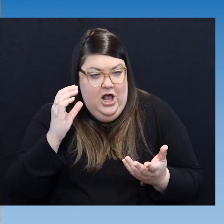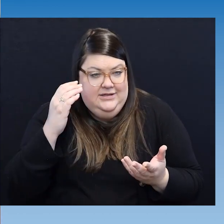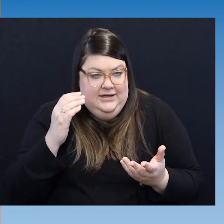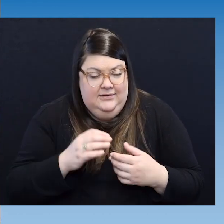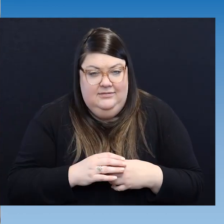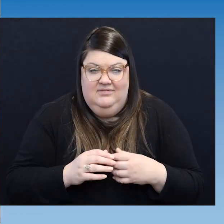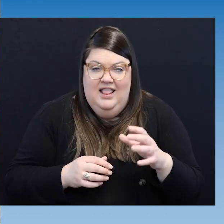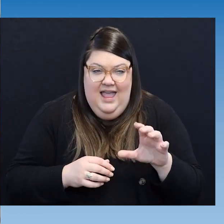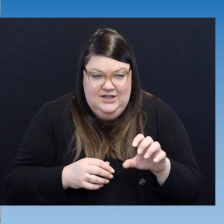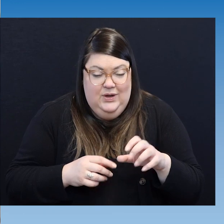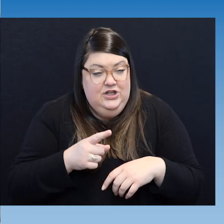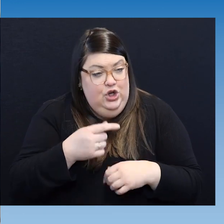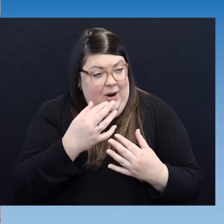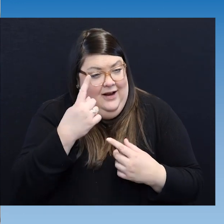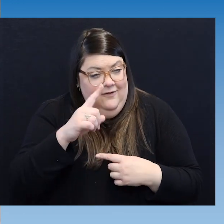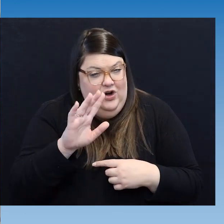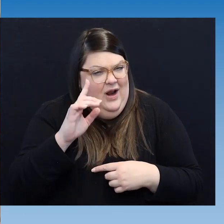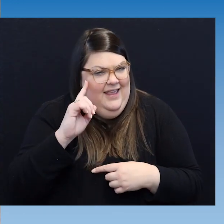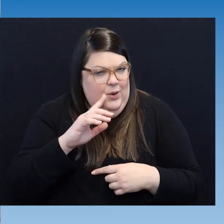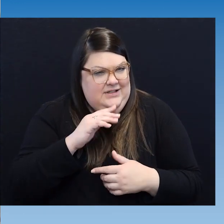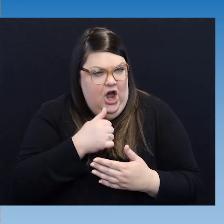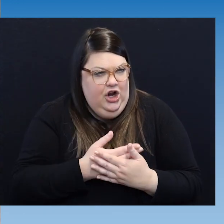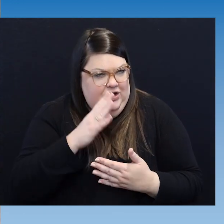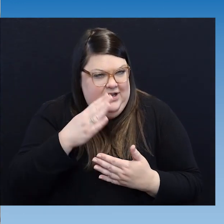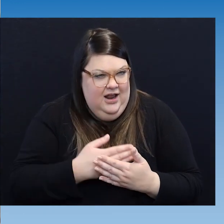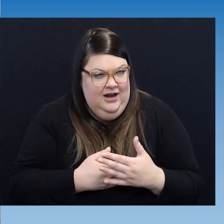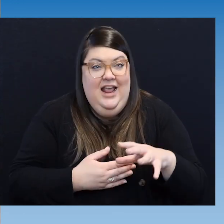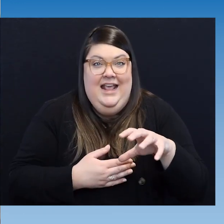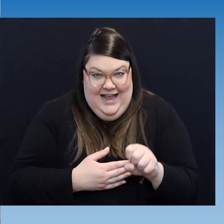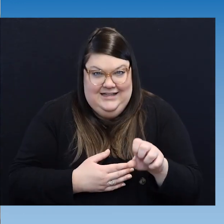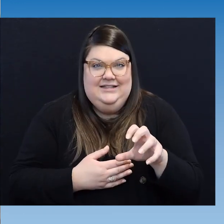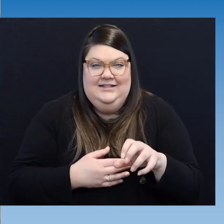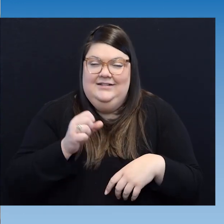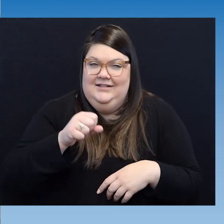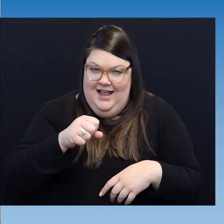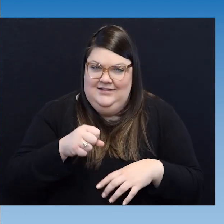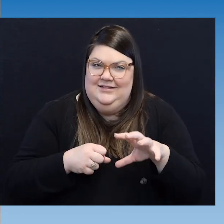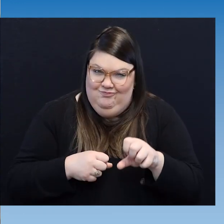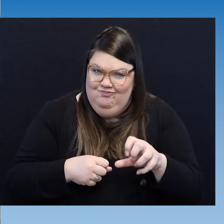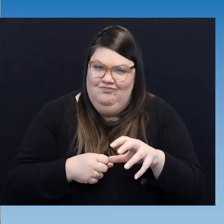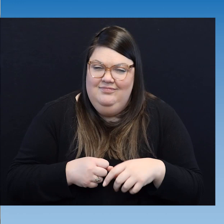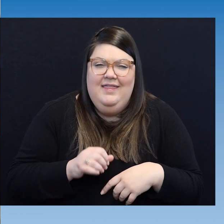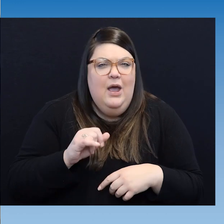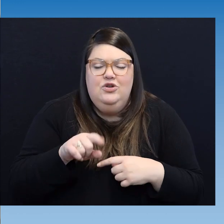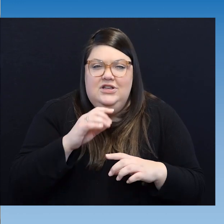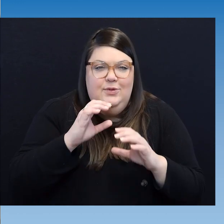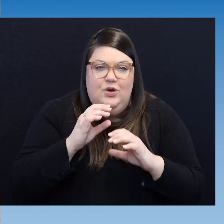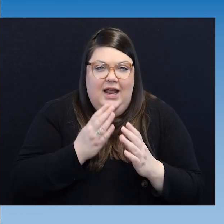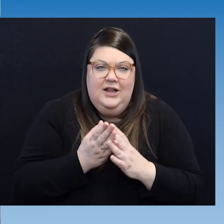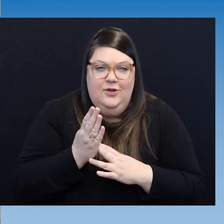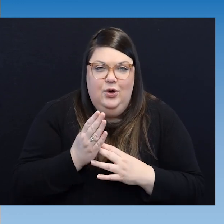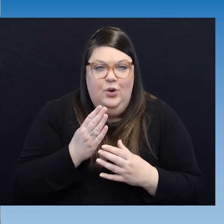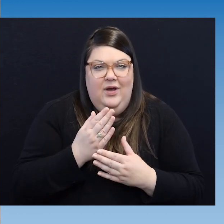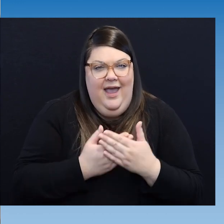don't know, cousin? Light squeeze. Are you waiting for your, I think it was daughter or son. And it was, yes, yes. And all of that was just